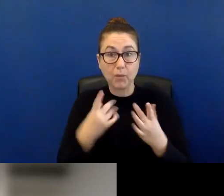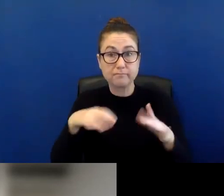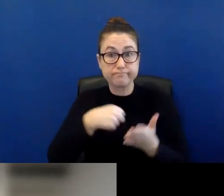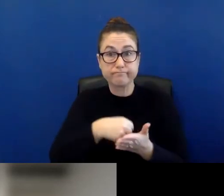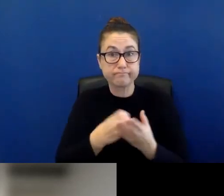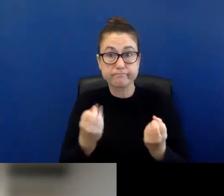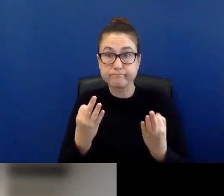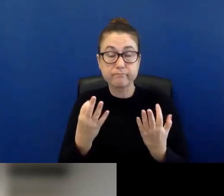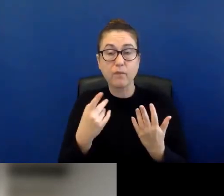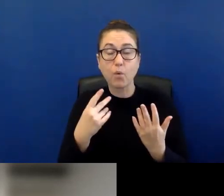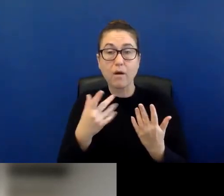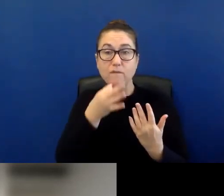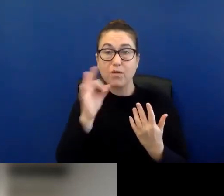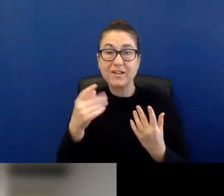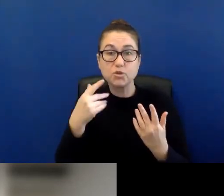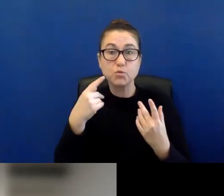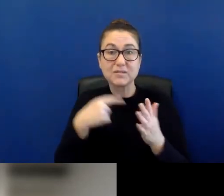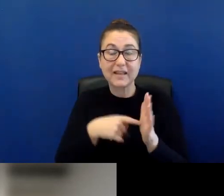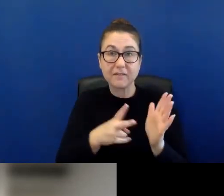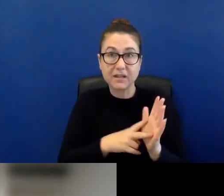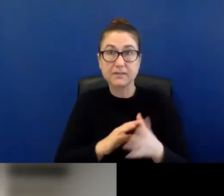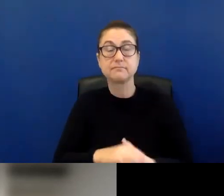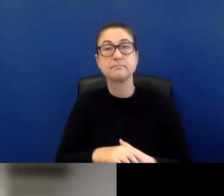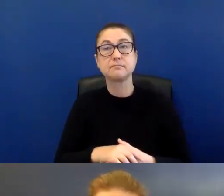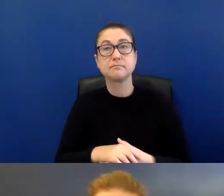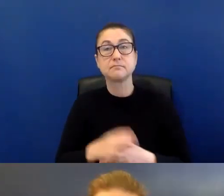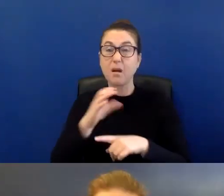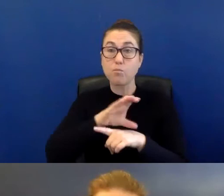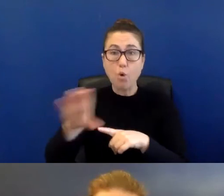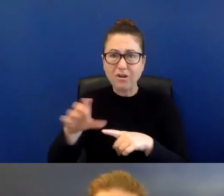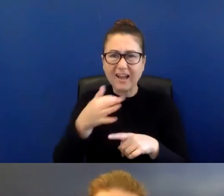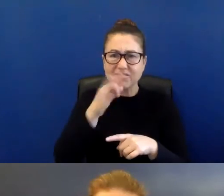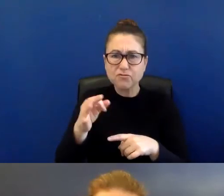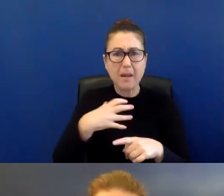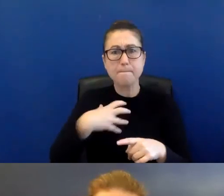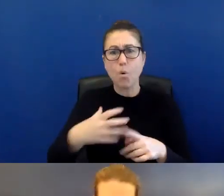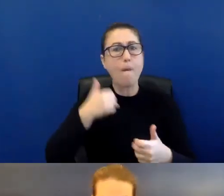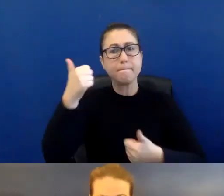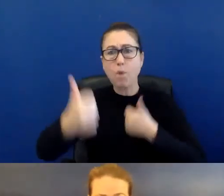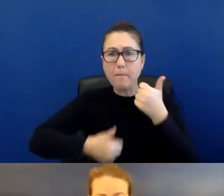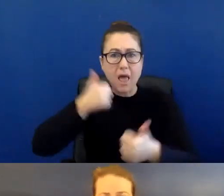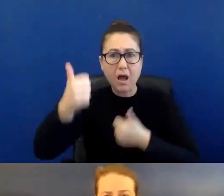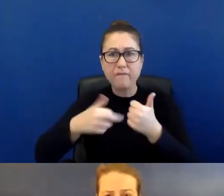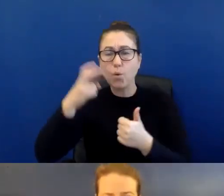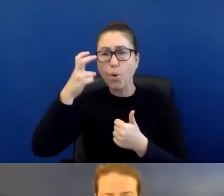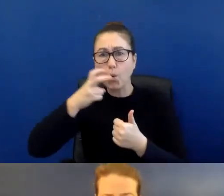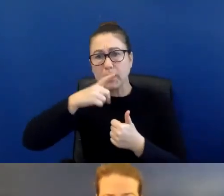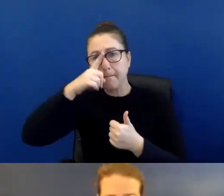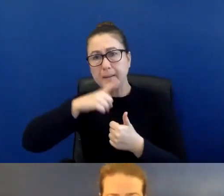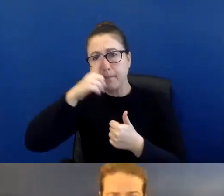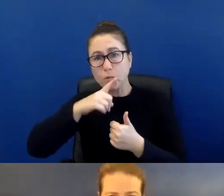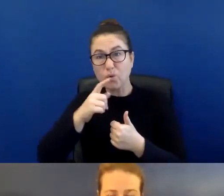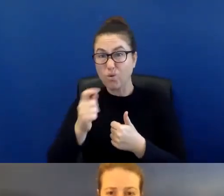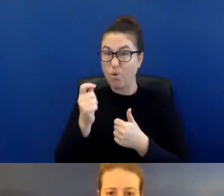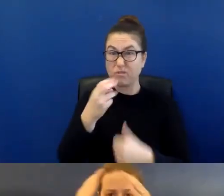television. Free-to-air broadcast services are the most popular medium for older people who make up almost